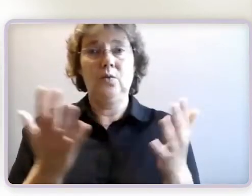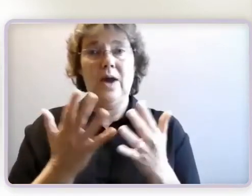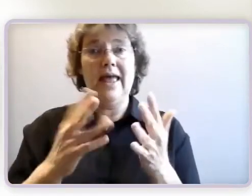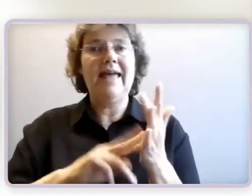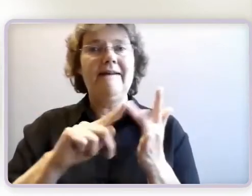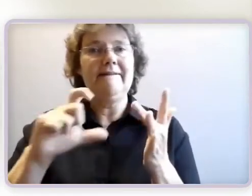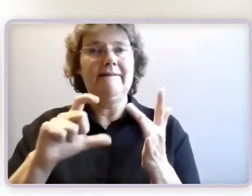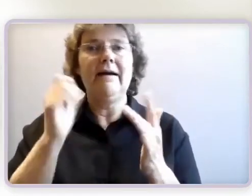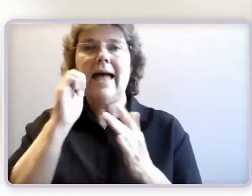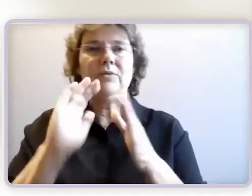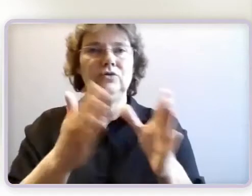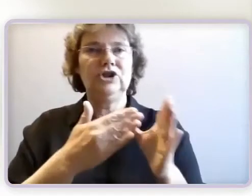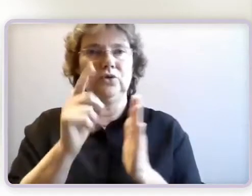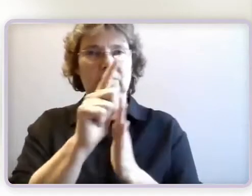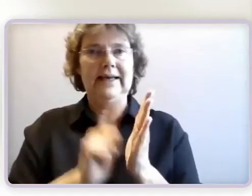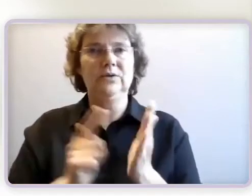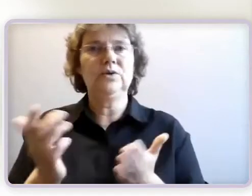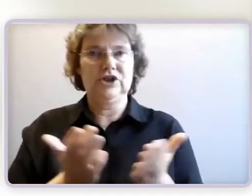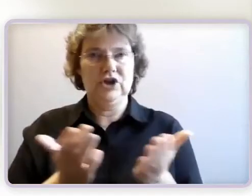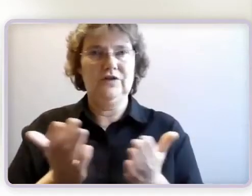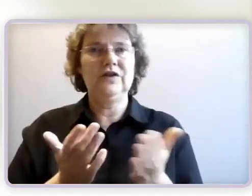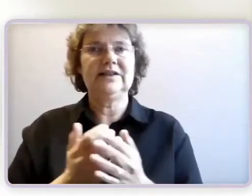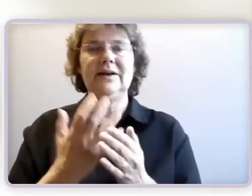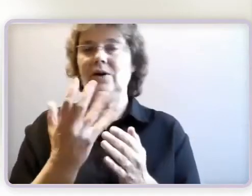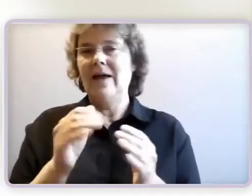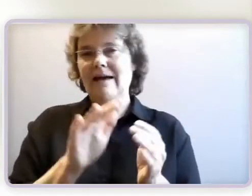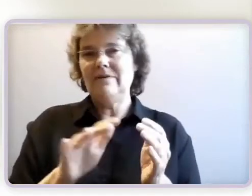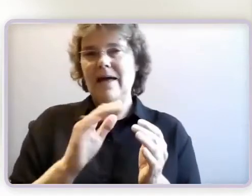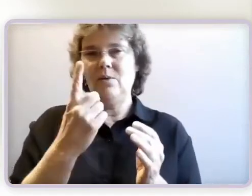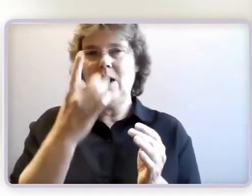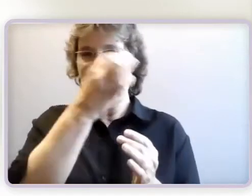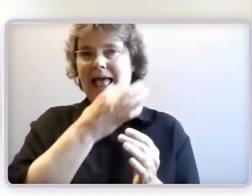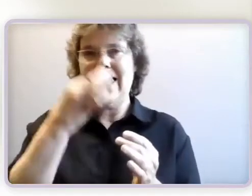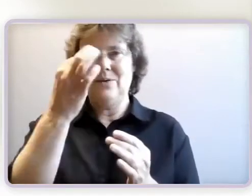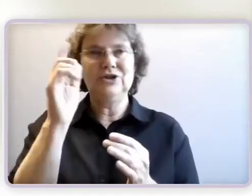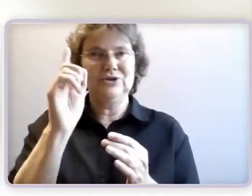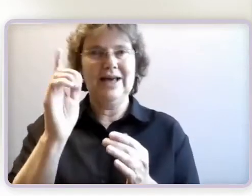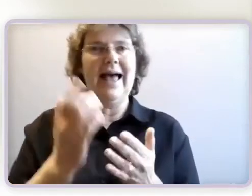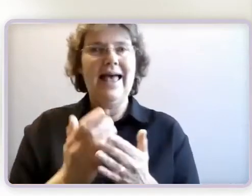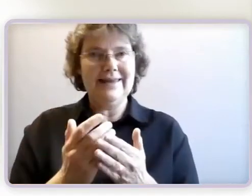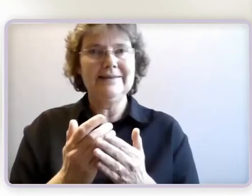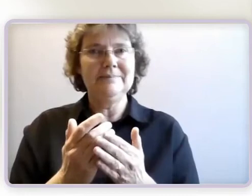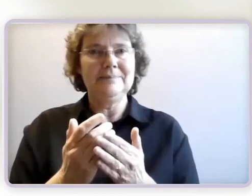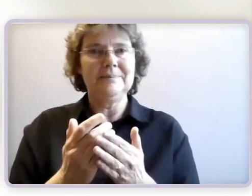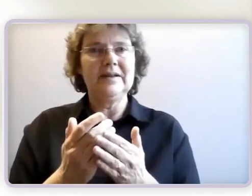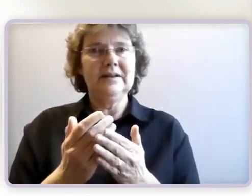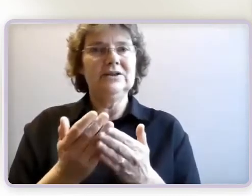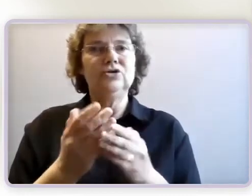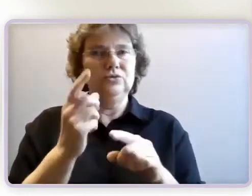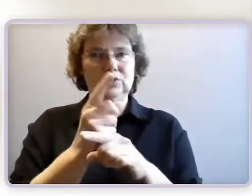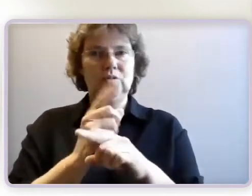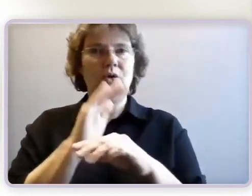Service. We've got about an hour today together to talk about the Disability Royal